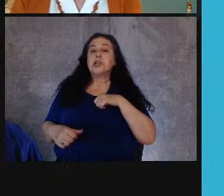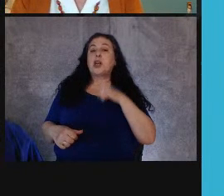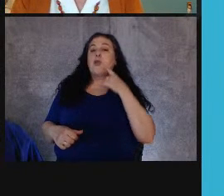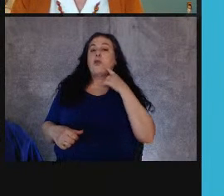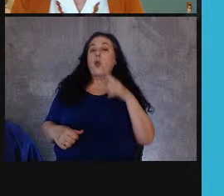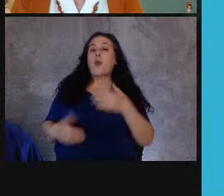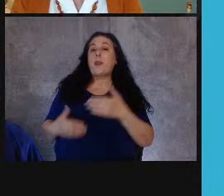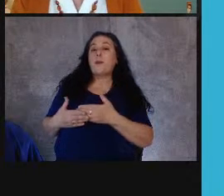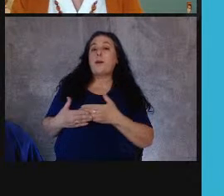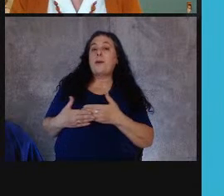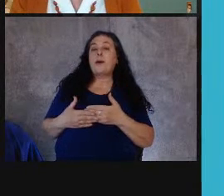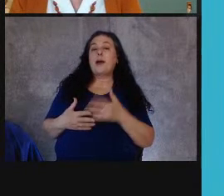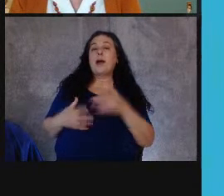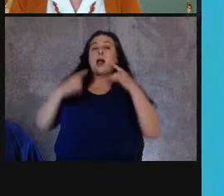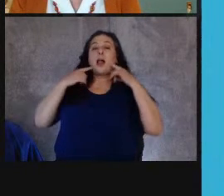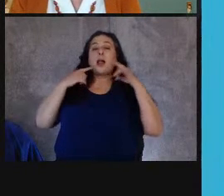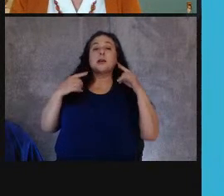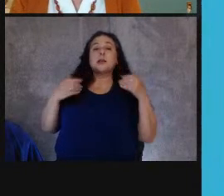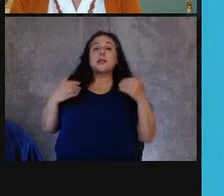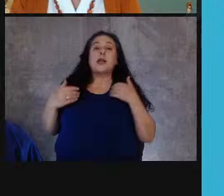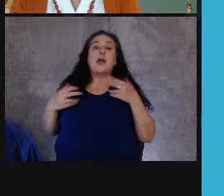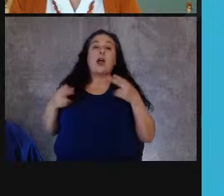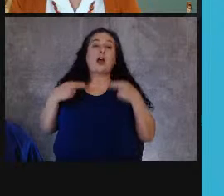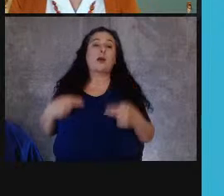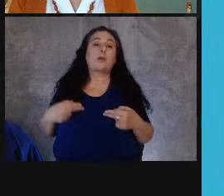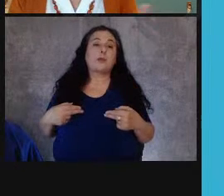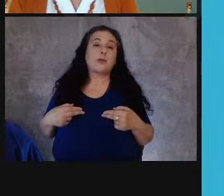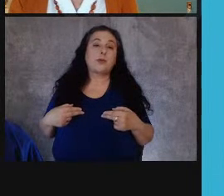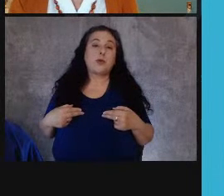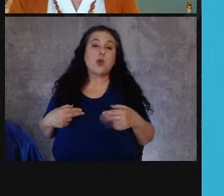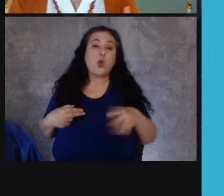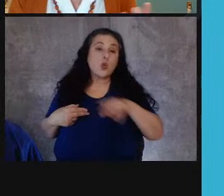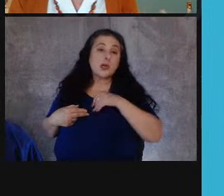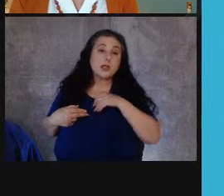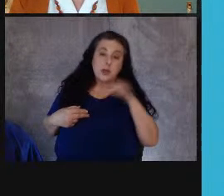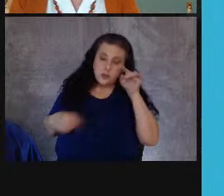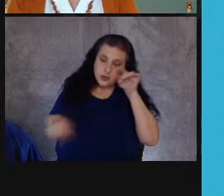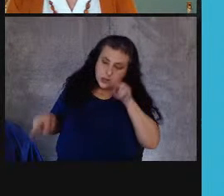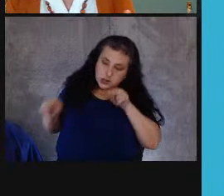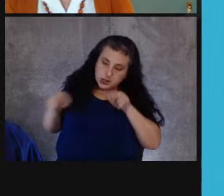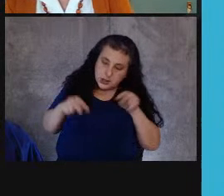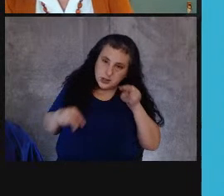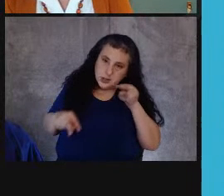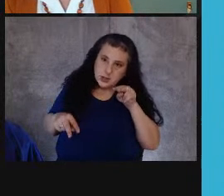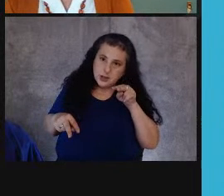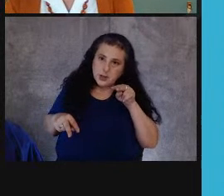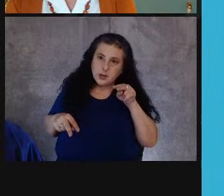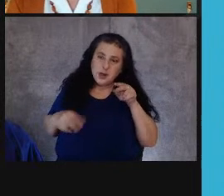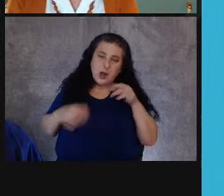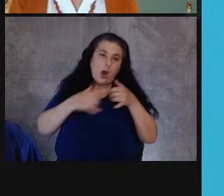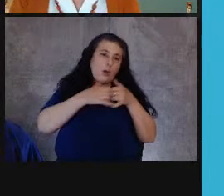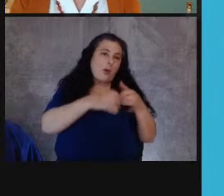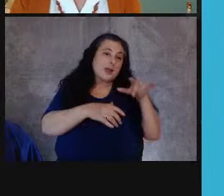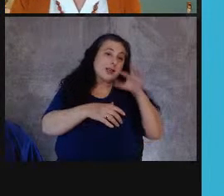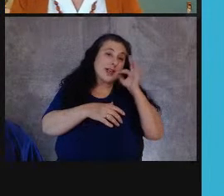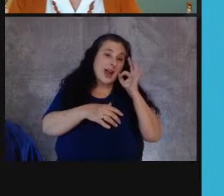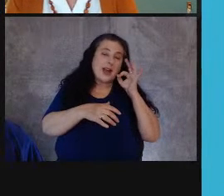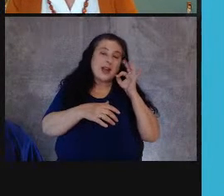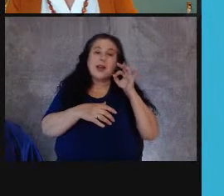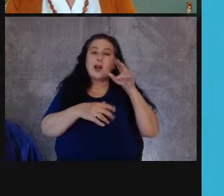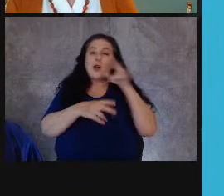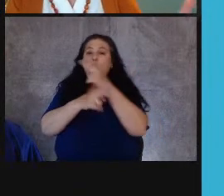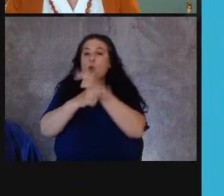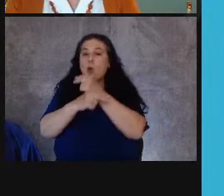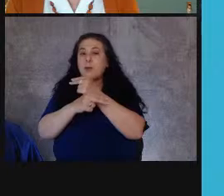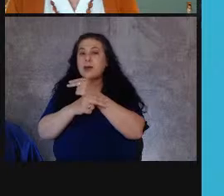baby. At last, the young human receives consideration. And you can see there's a prize cat and a prize rabbit and a prize dog and a